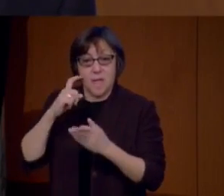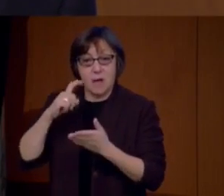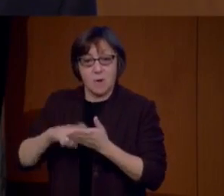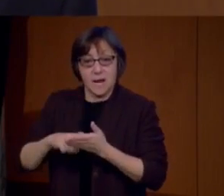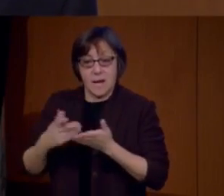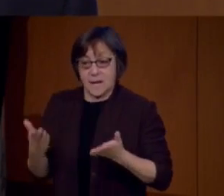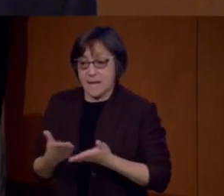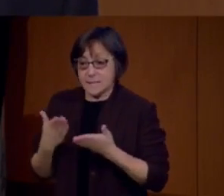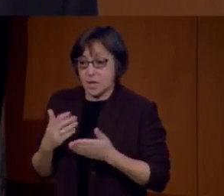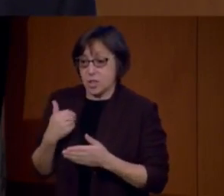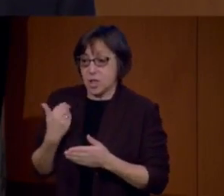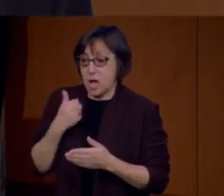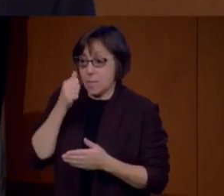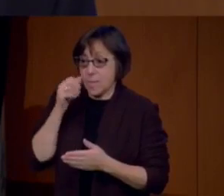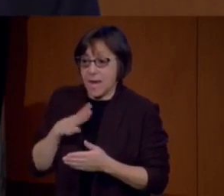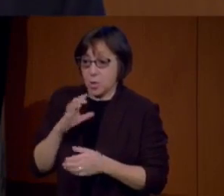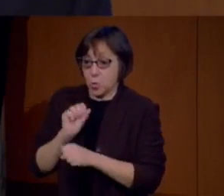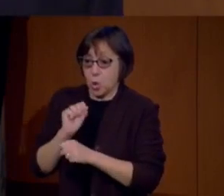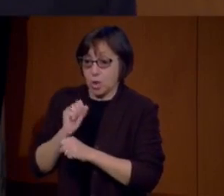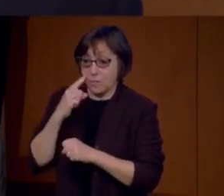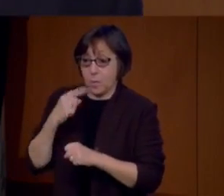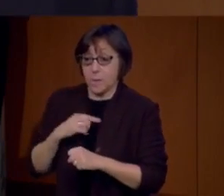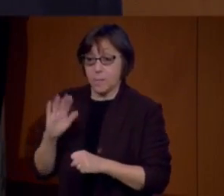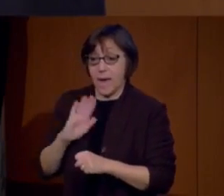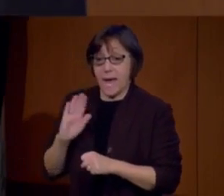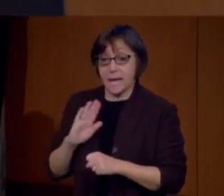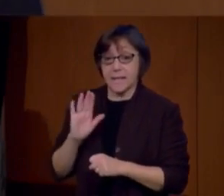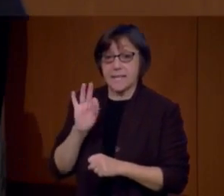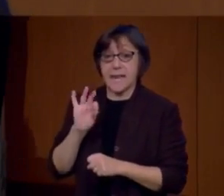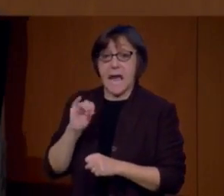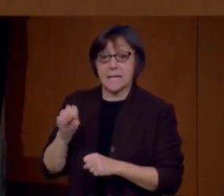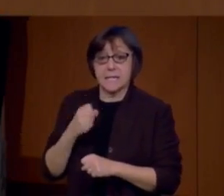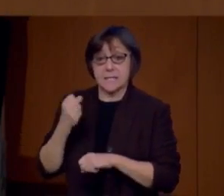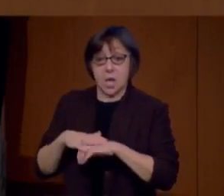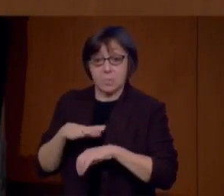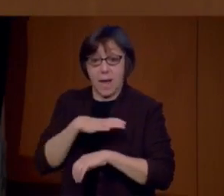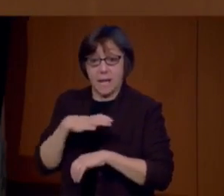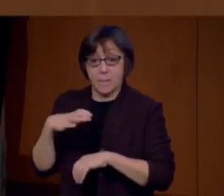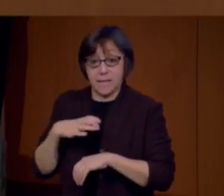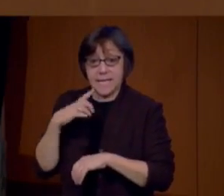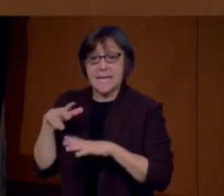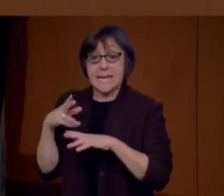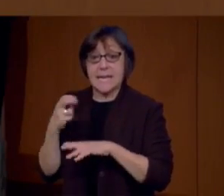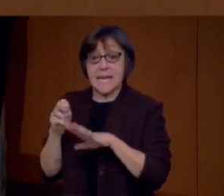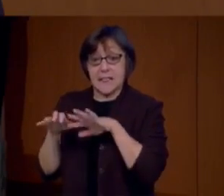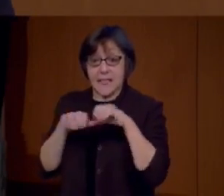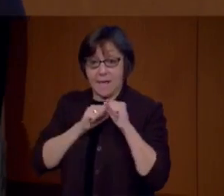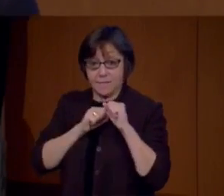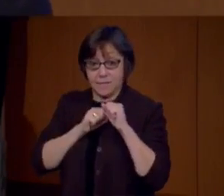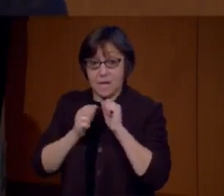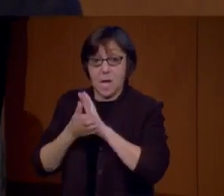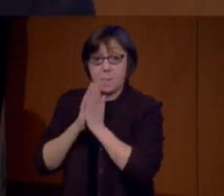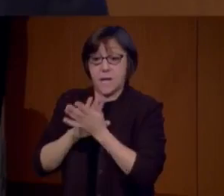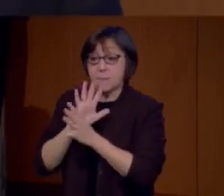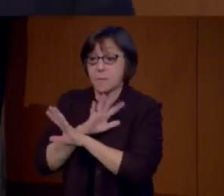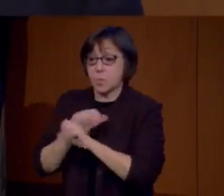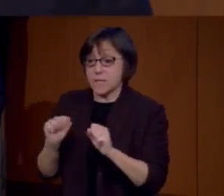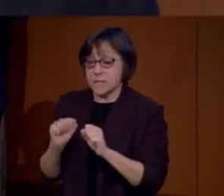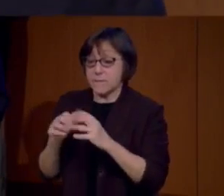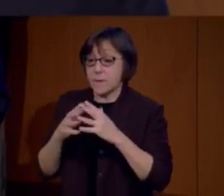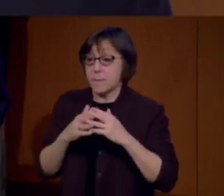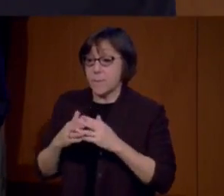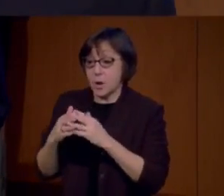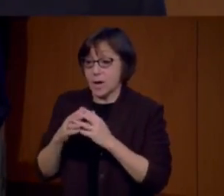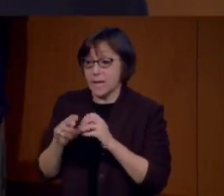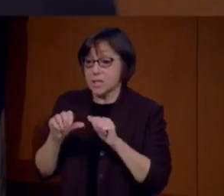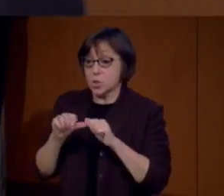A young man who worked for me back in the 90s on my committee, left, became the president of the American Association of People